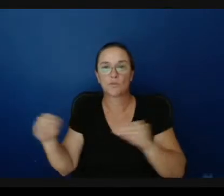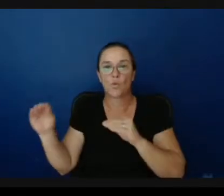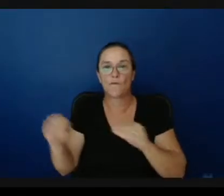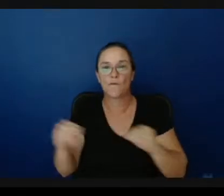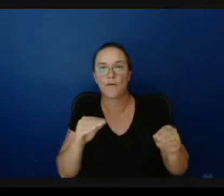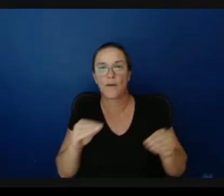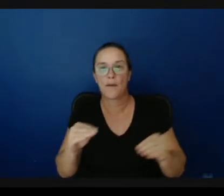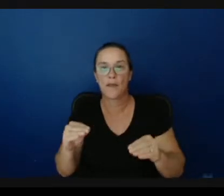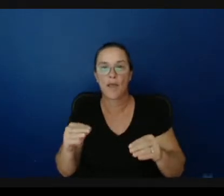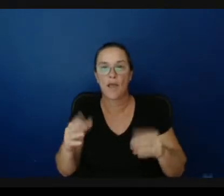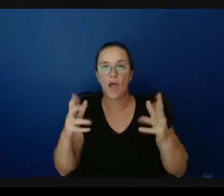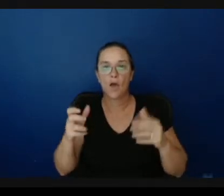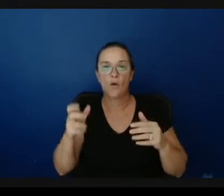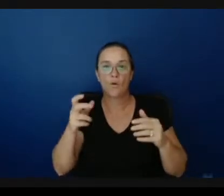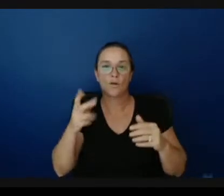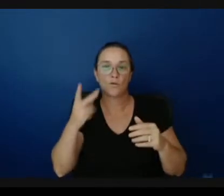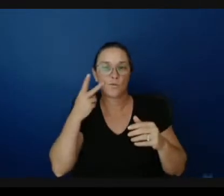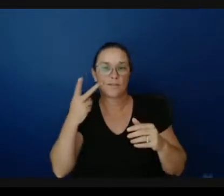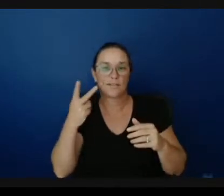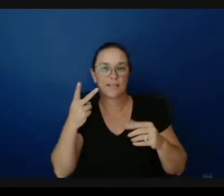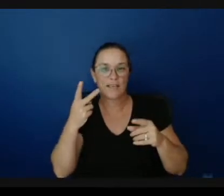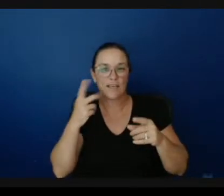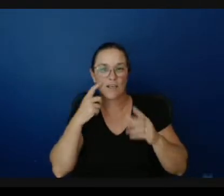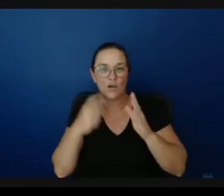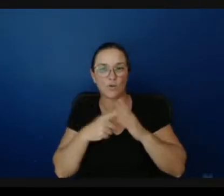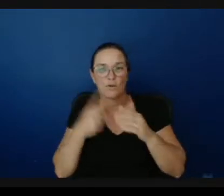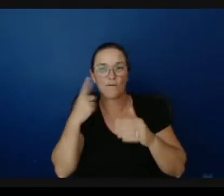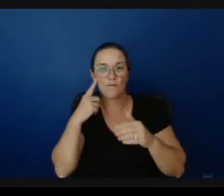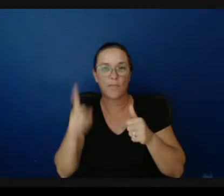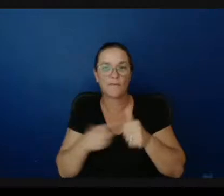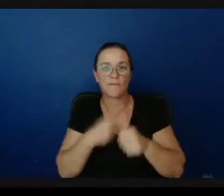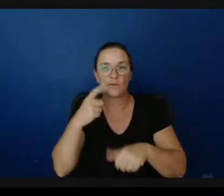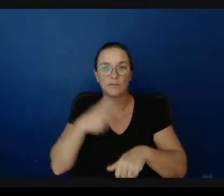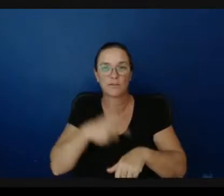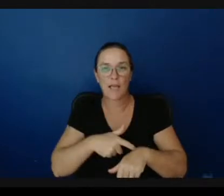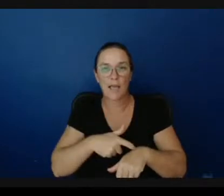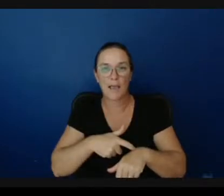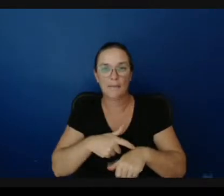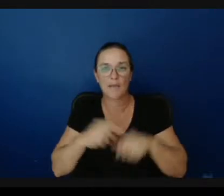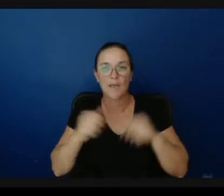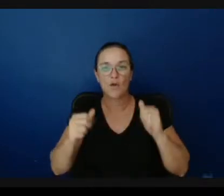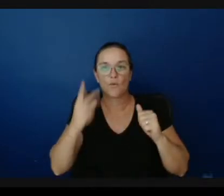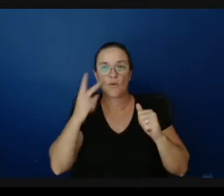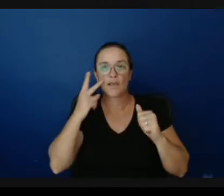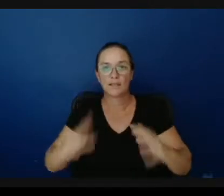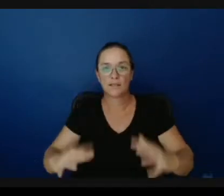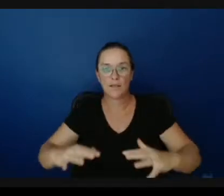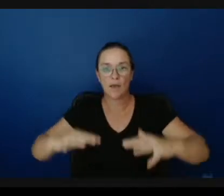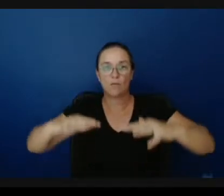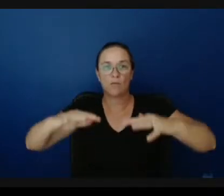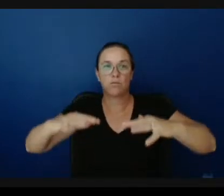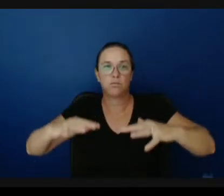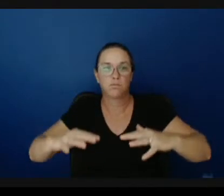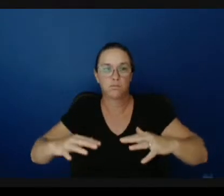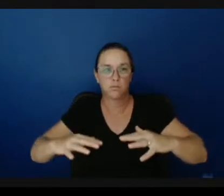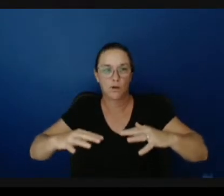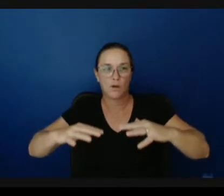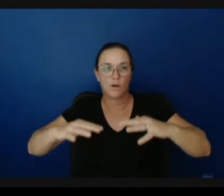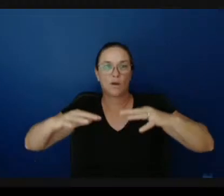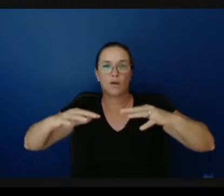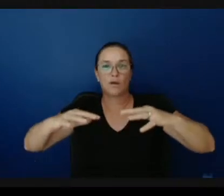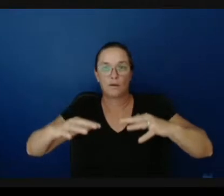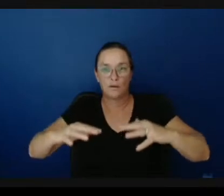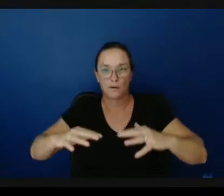what I'm trying to show you here is that for the first time, we actually saw evidence of the crater floor lifting here. And so I hope this makes it more